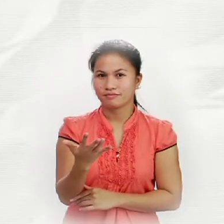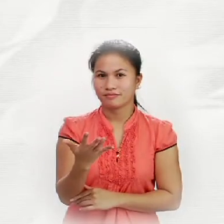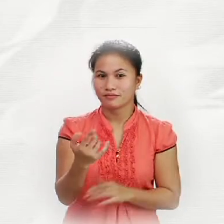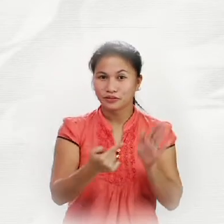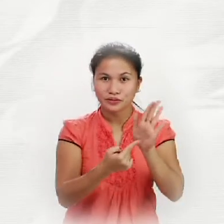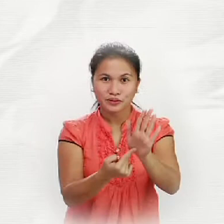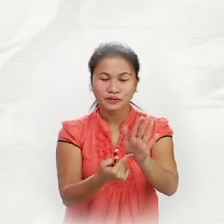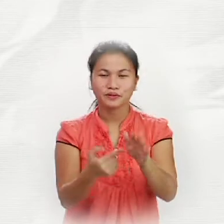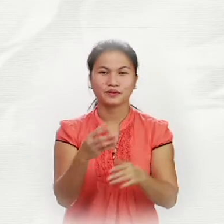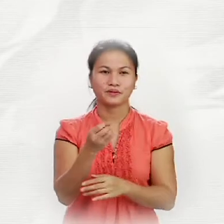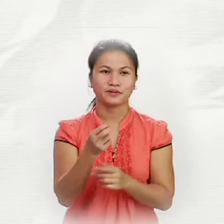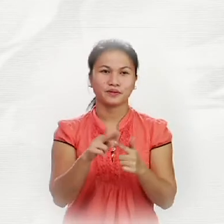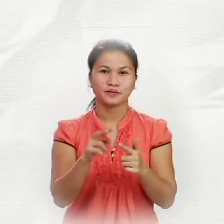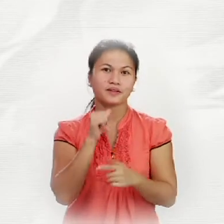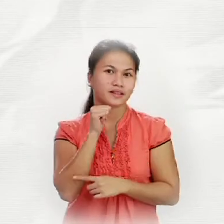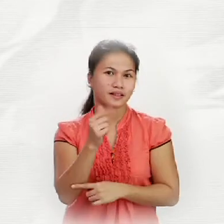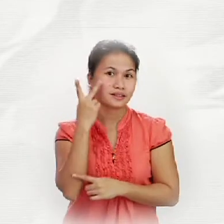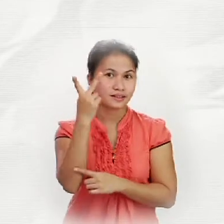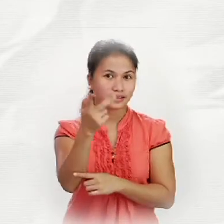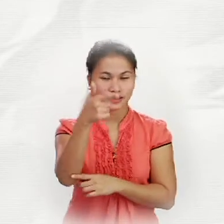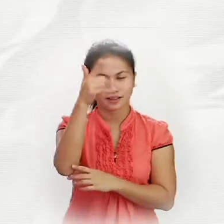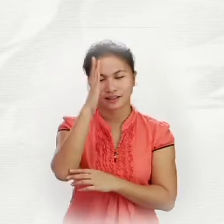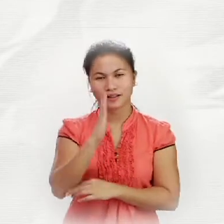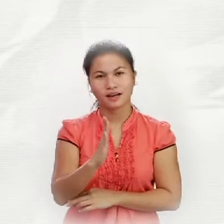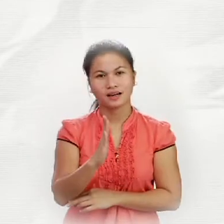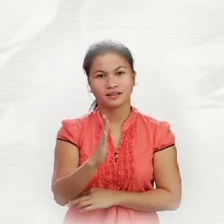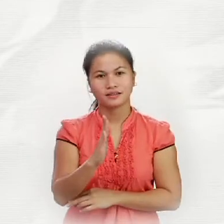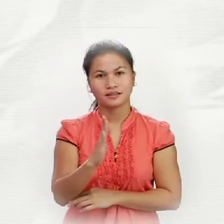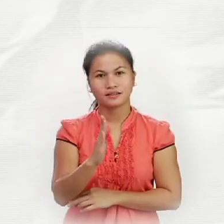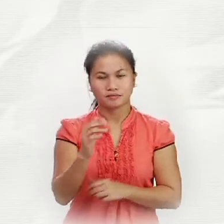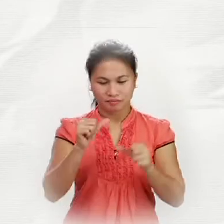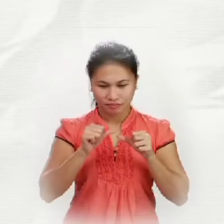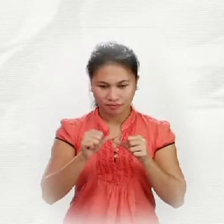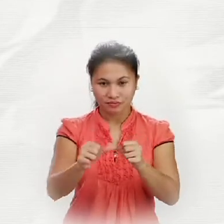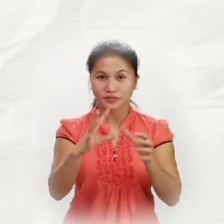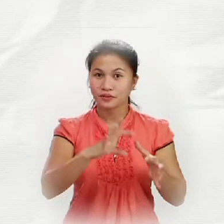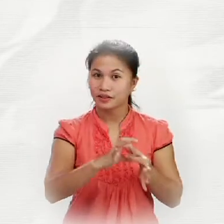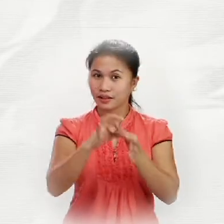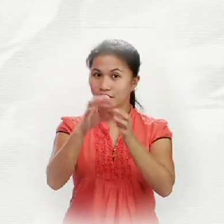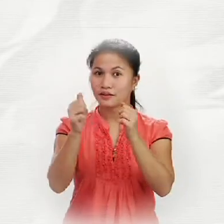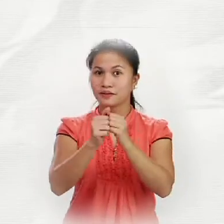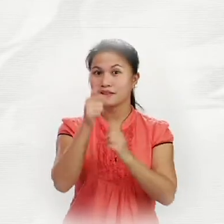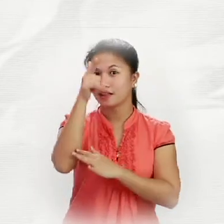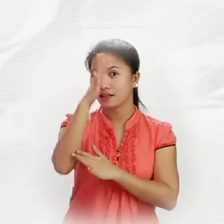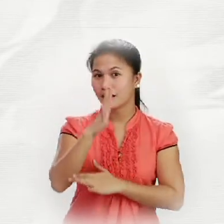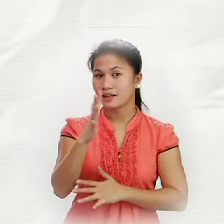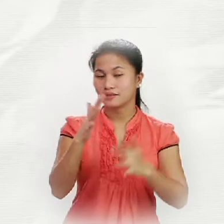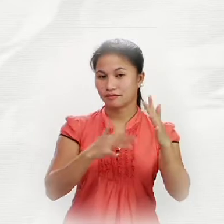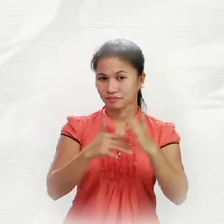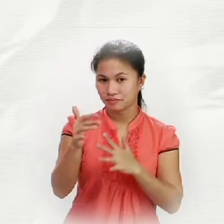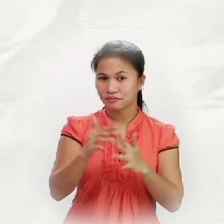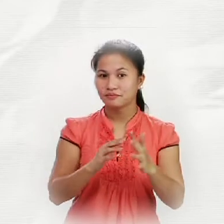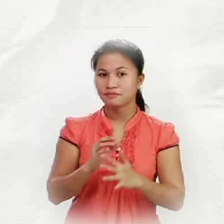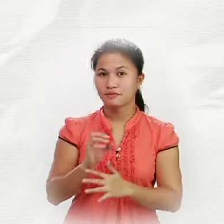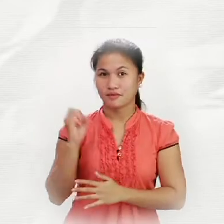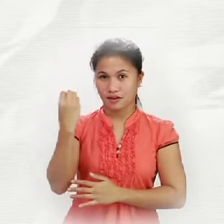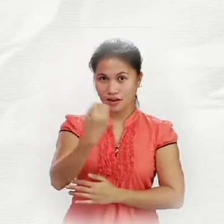appear, or we do not see God. Remaining connected with God even when our